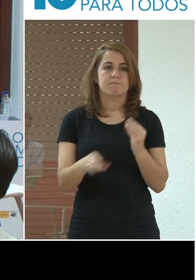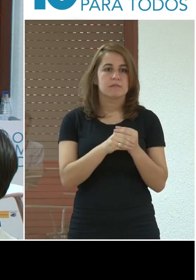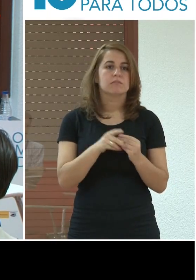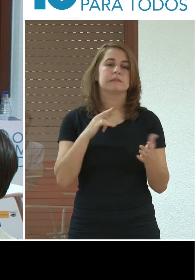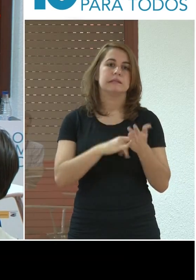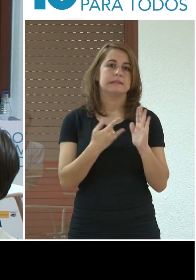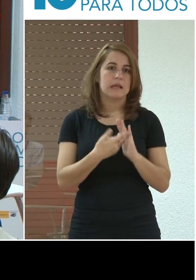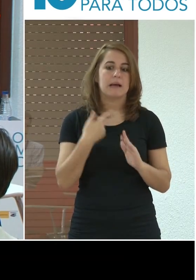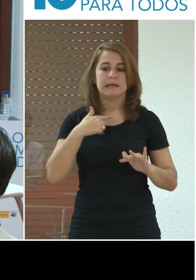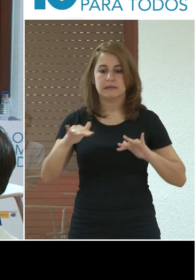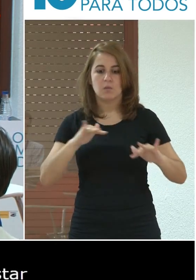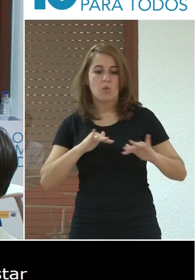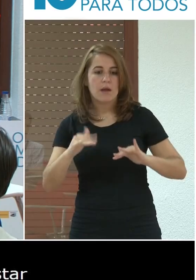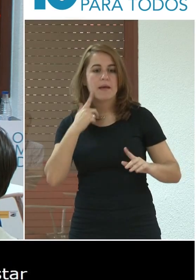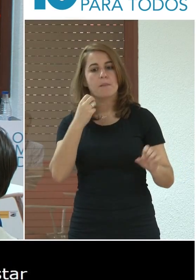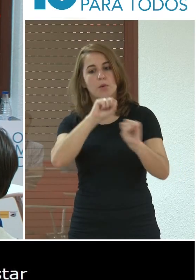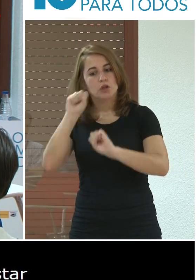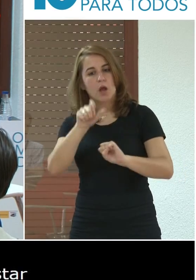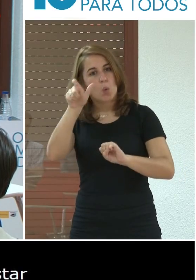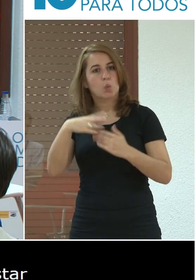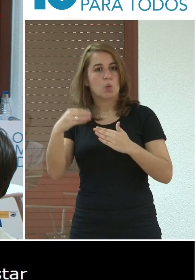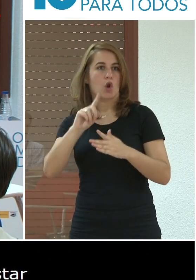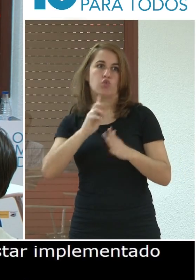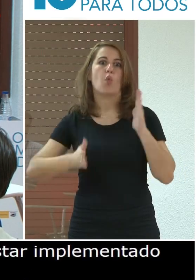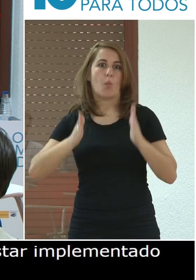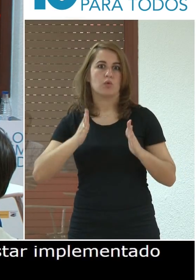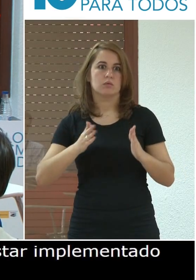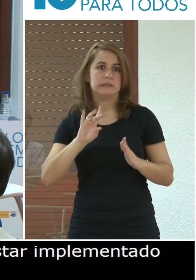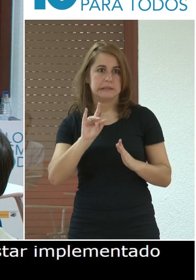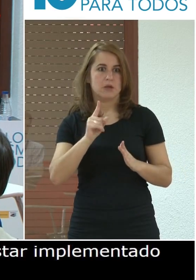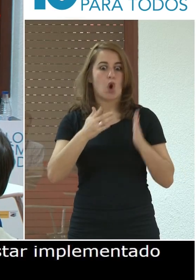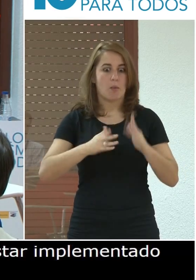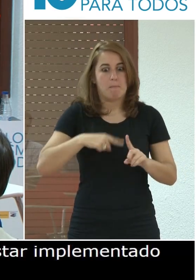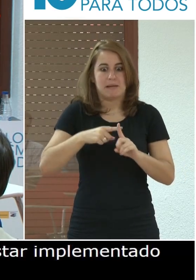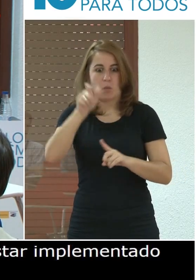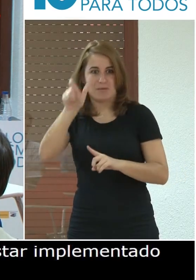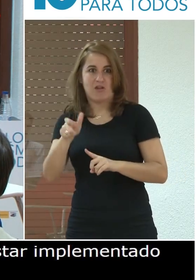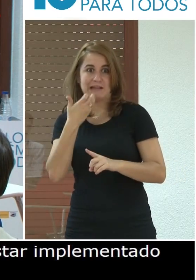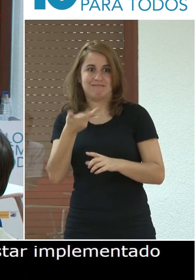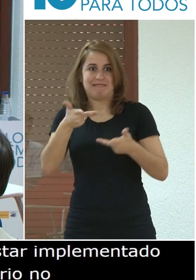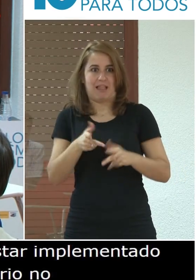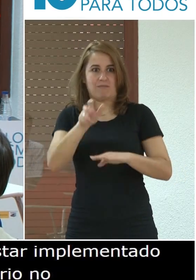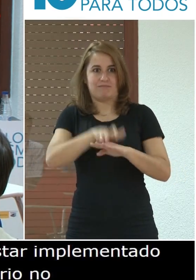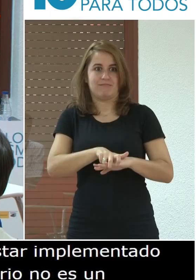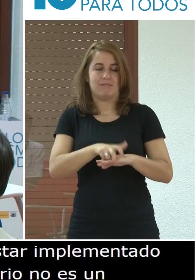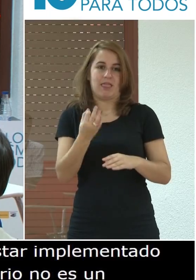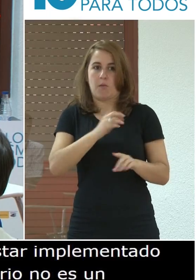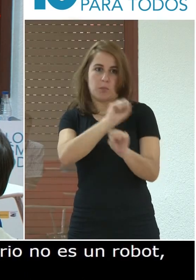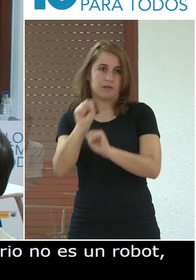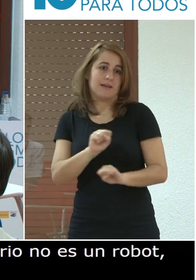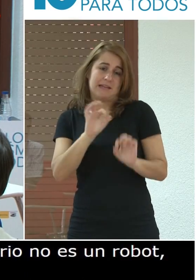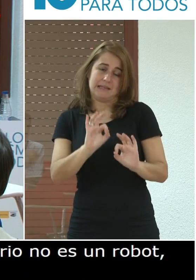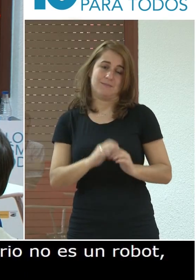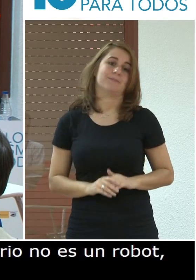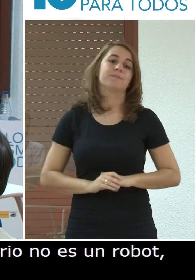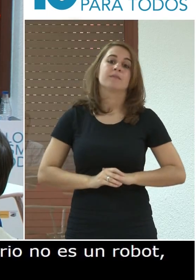has to be implemented in a system, and if the person is moving, we have to protect the user. It's not like a robot.